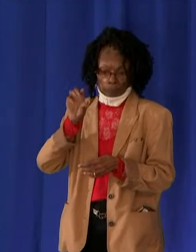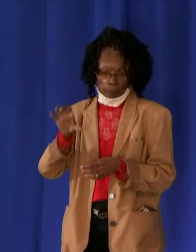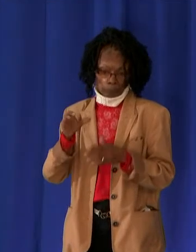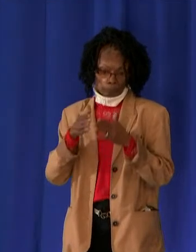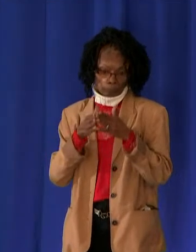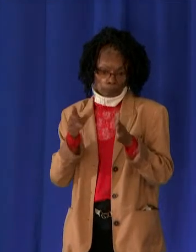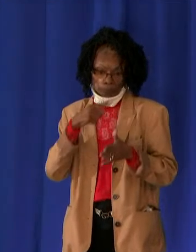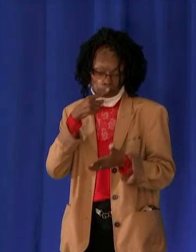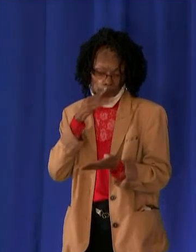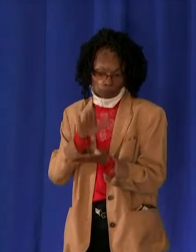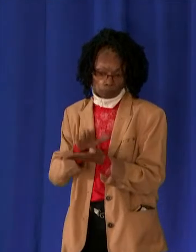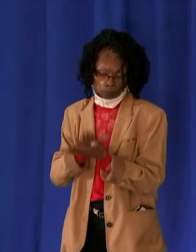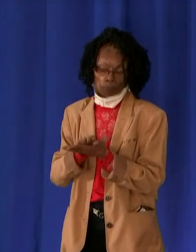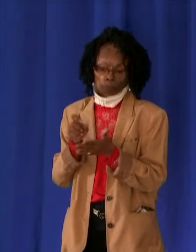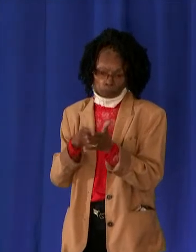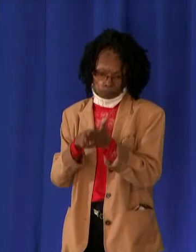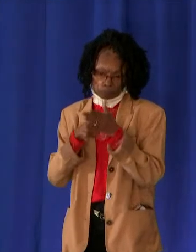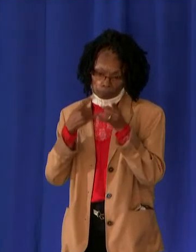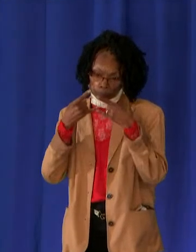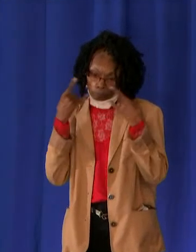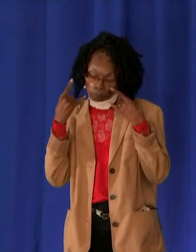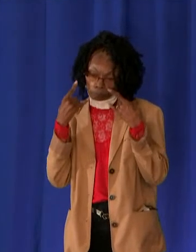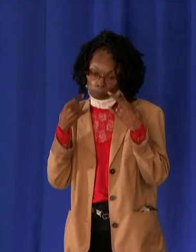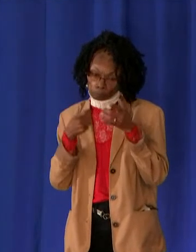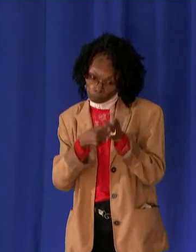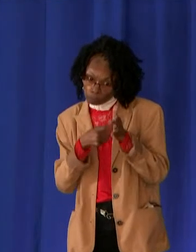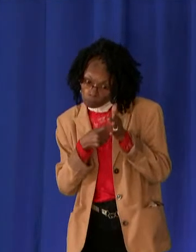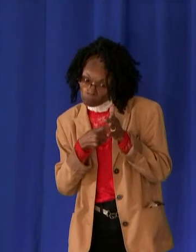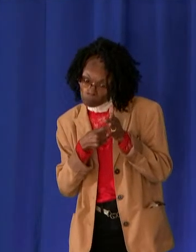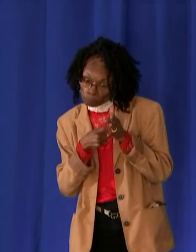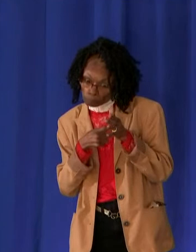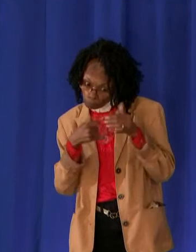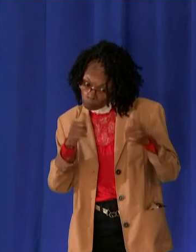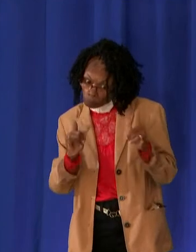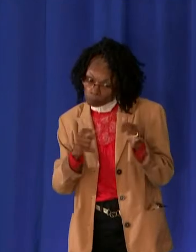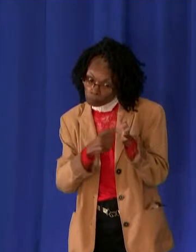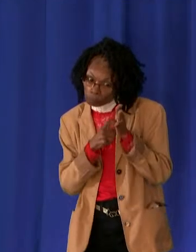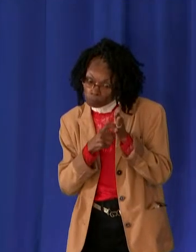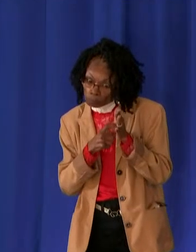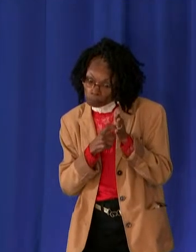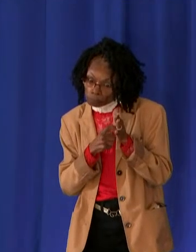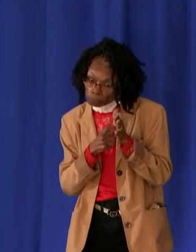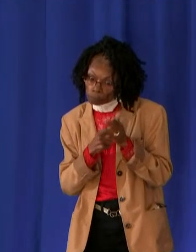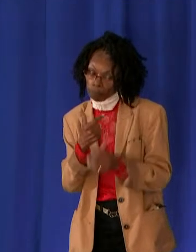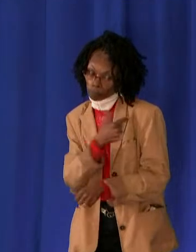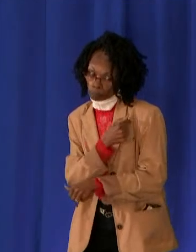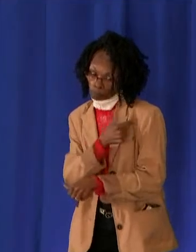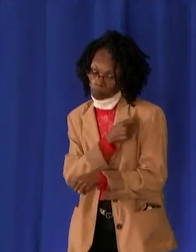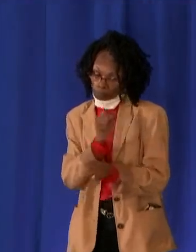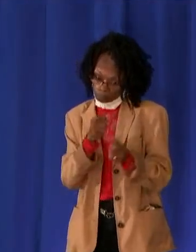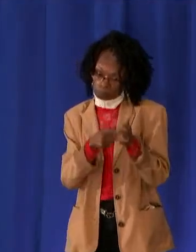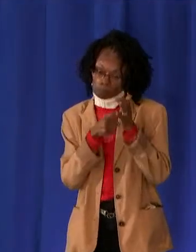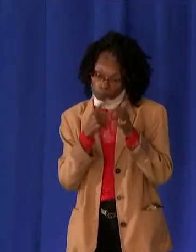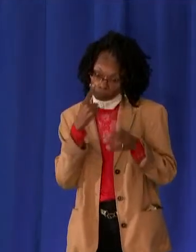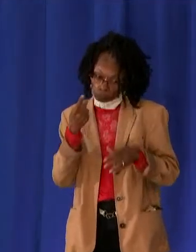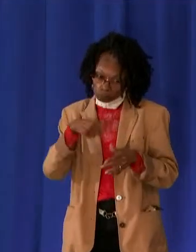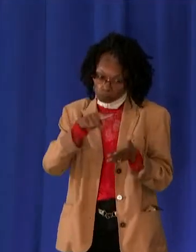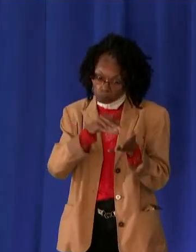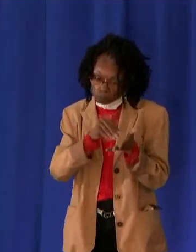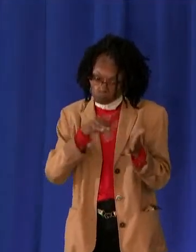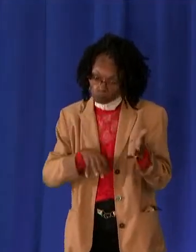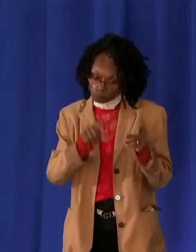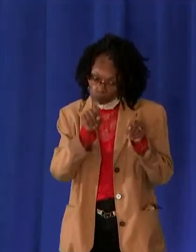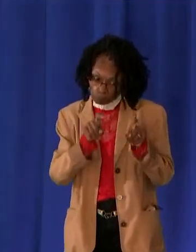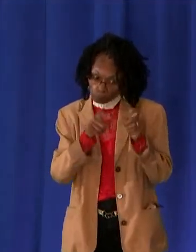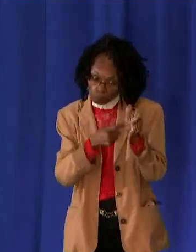still be required to wear masks at schools. Will there still be the vaccine? Will there still be a vaccine requirement for students, and will there still be a